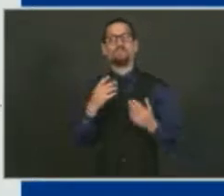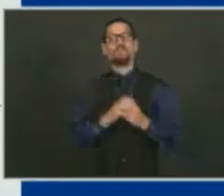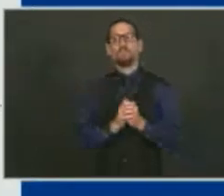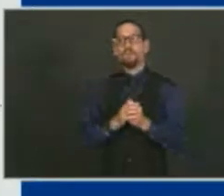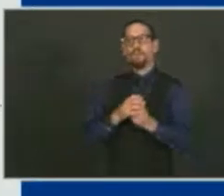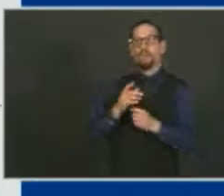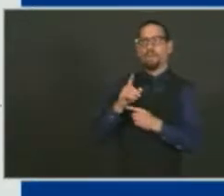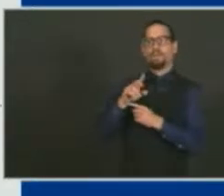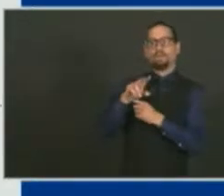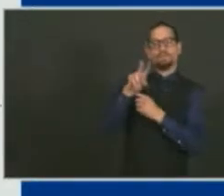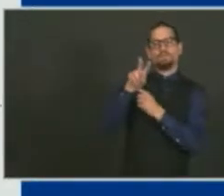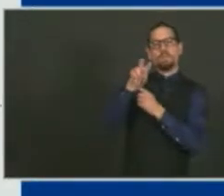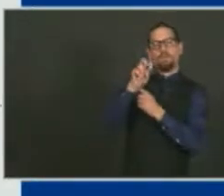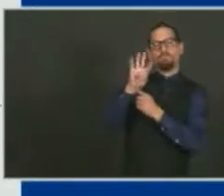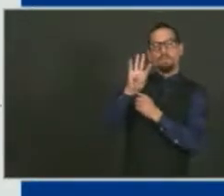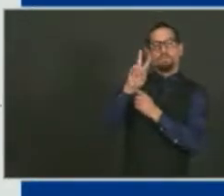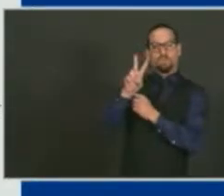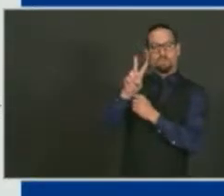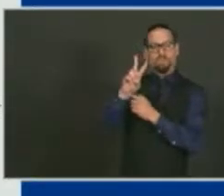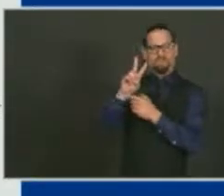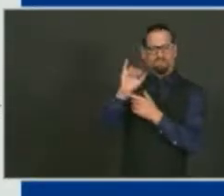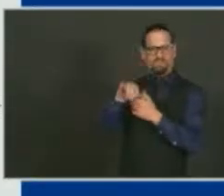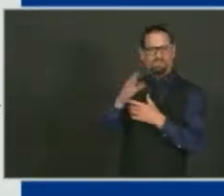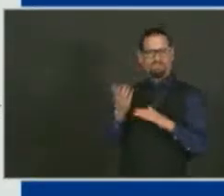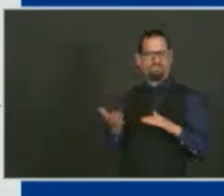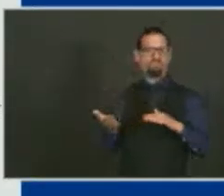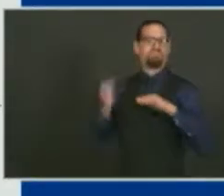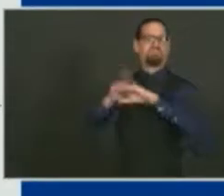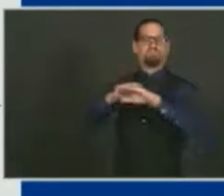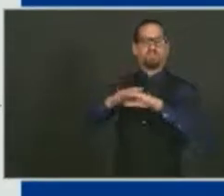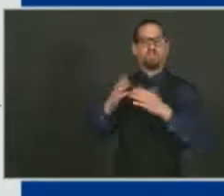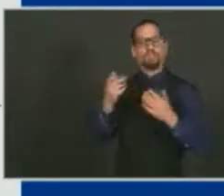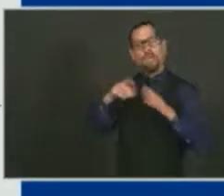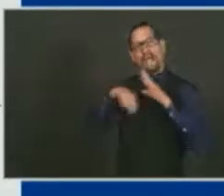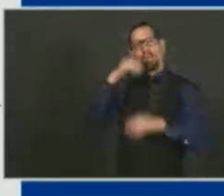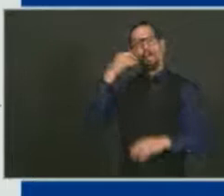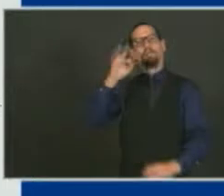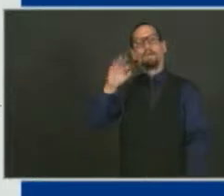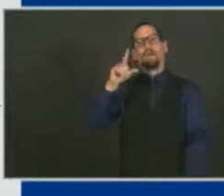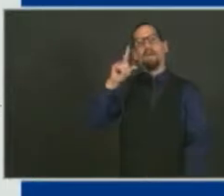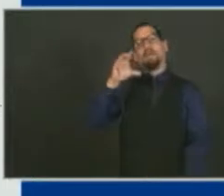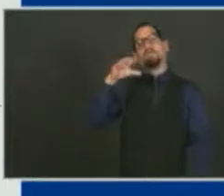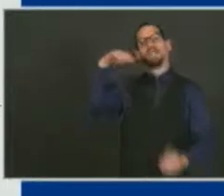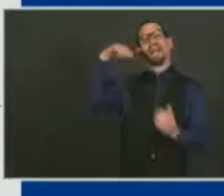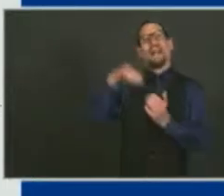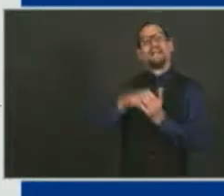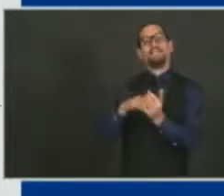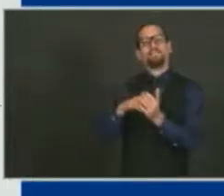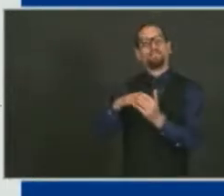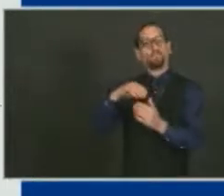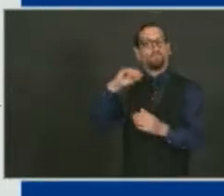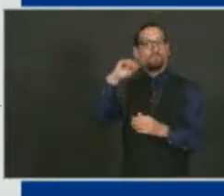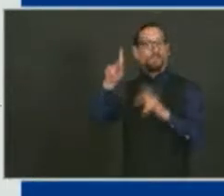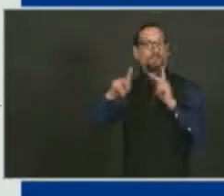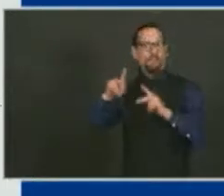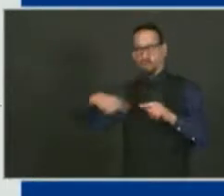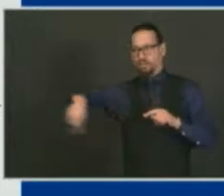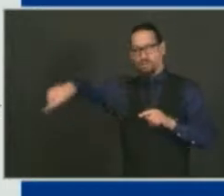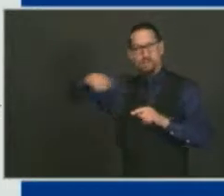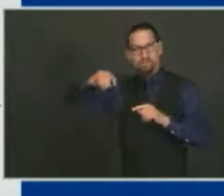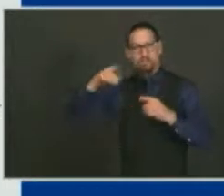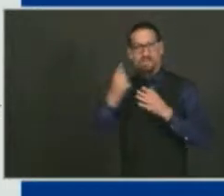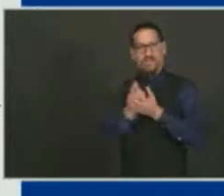see record new numbers of cases. And that's true even if you account for the fact that we